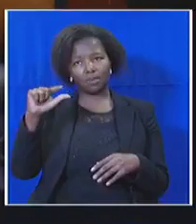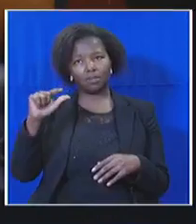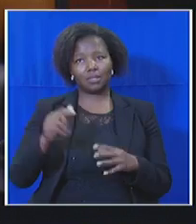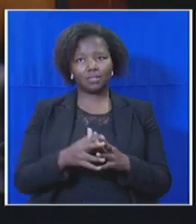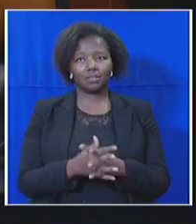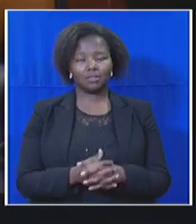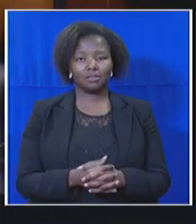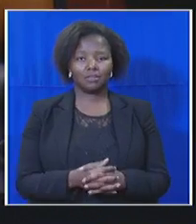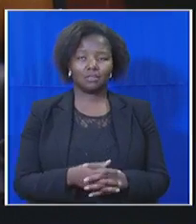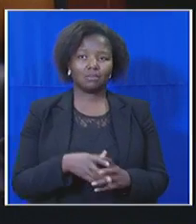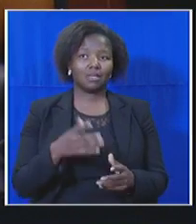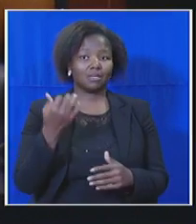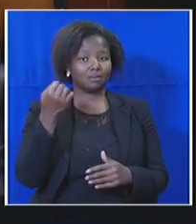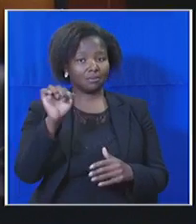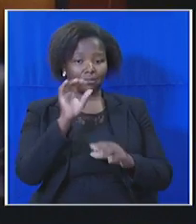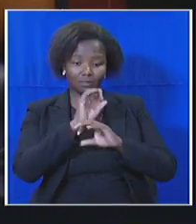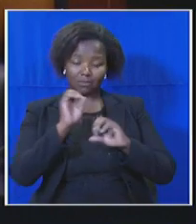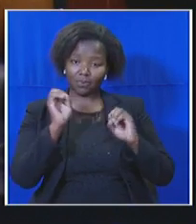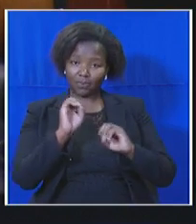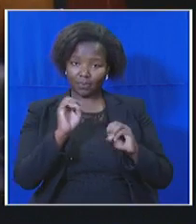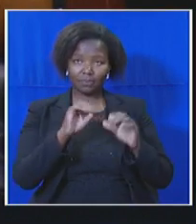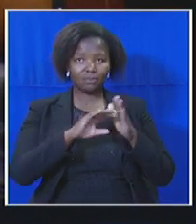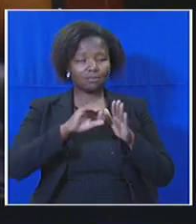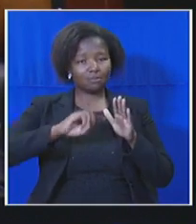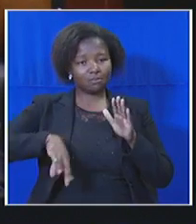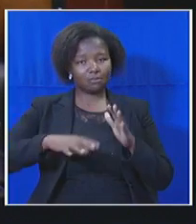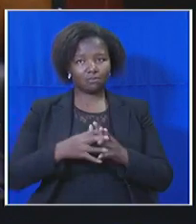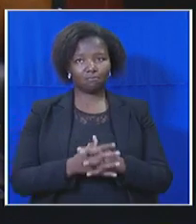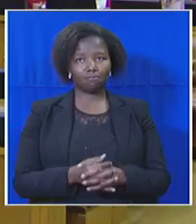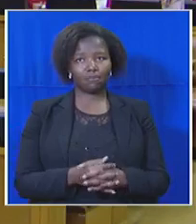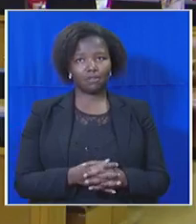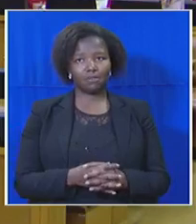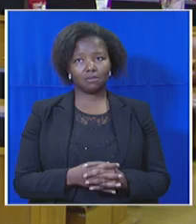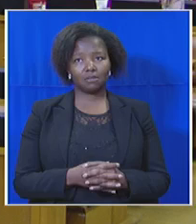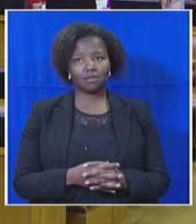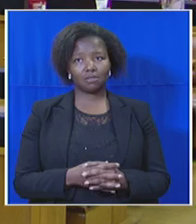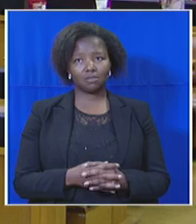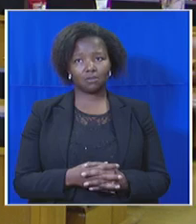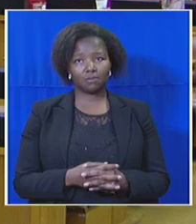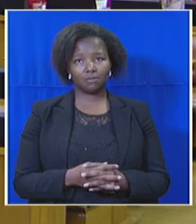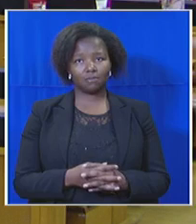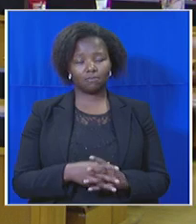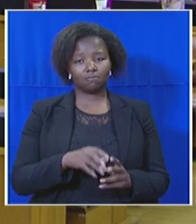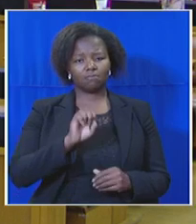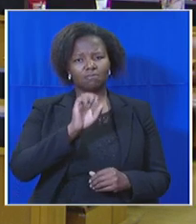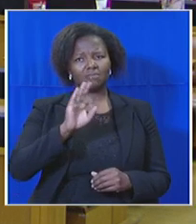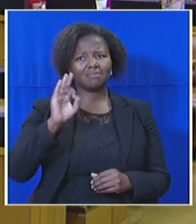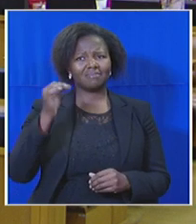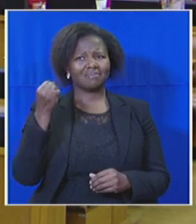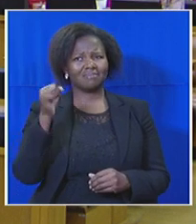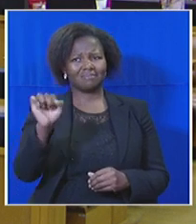If there are no objections, I put the motion. No objection. The EFF object, and I do know about